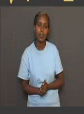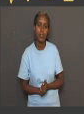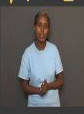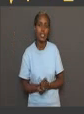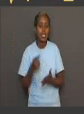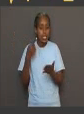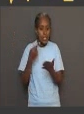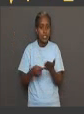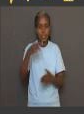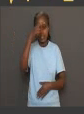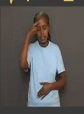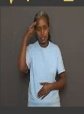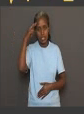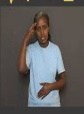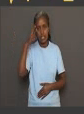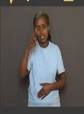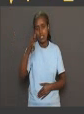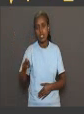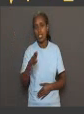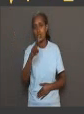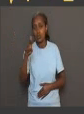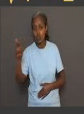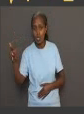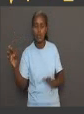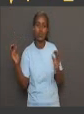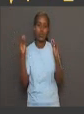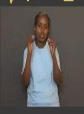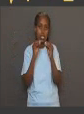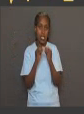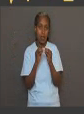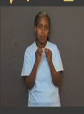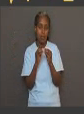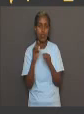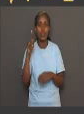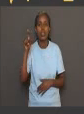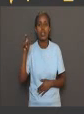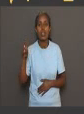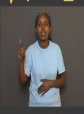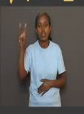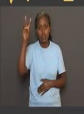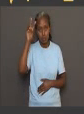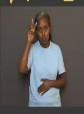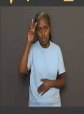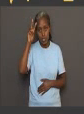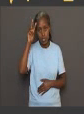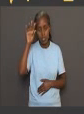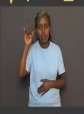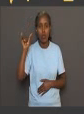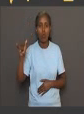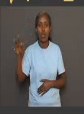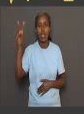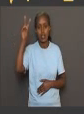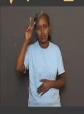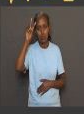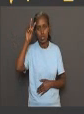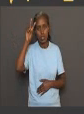this case, the square root of the sum of x squared, y